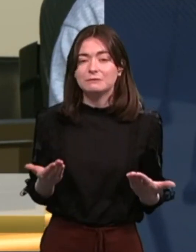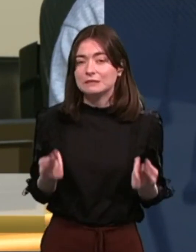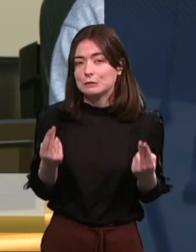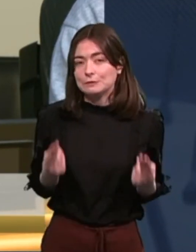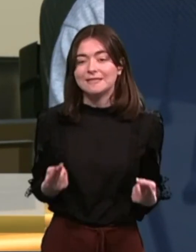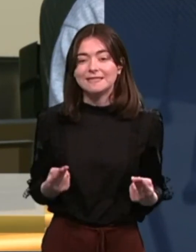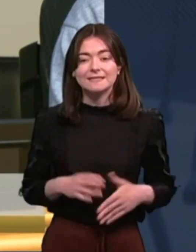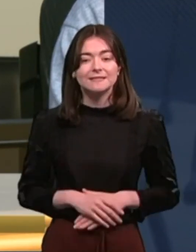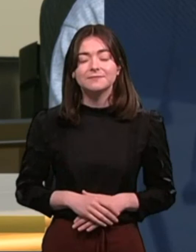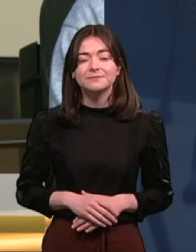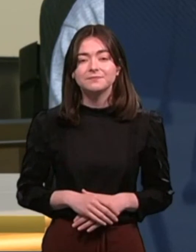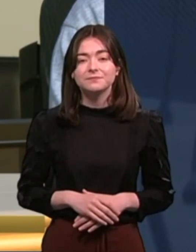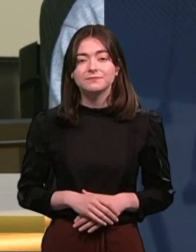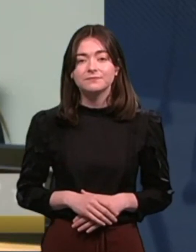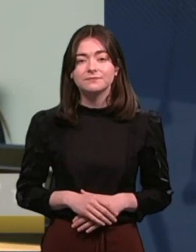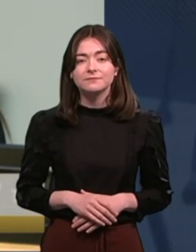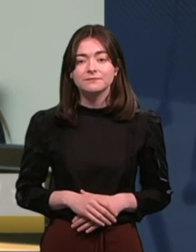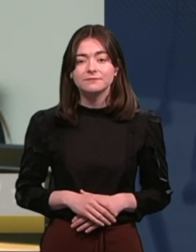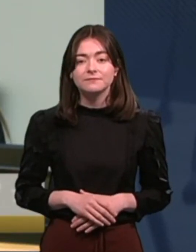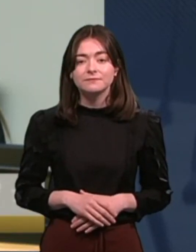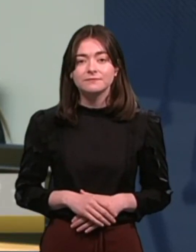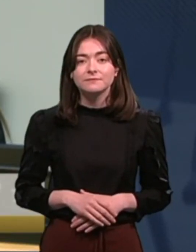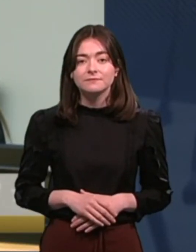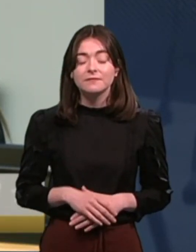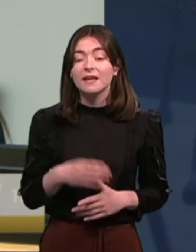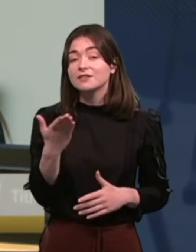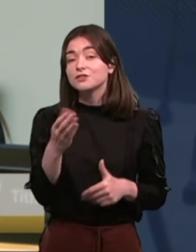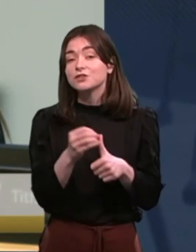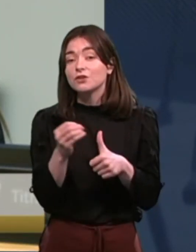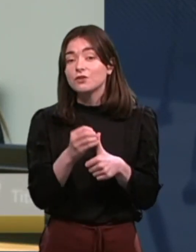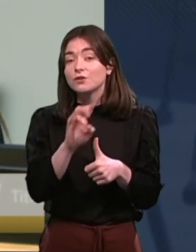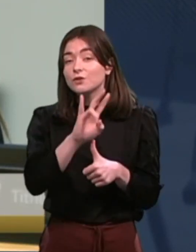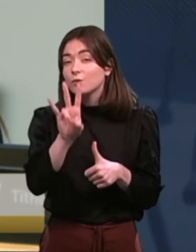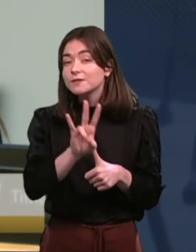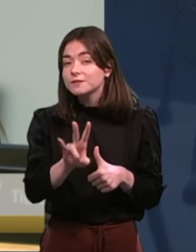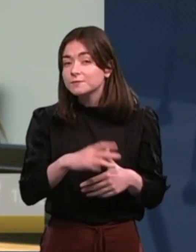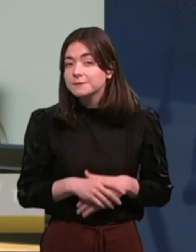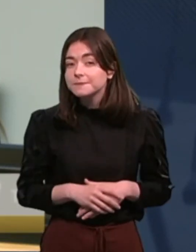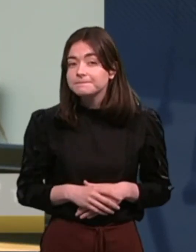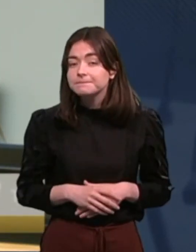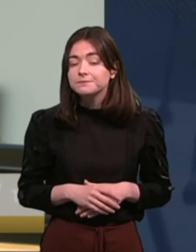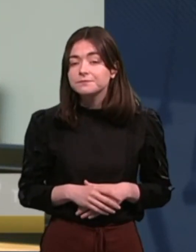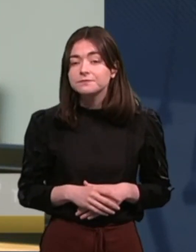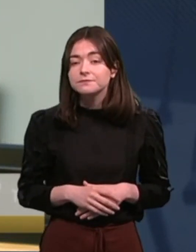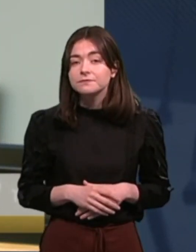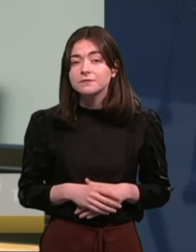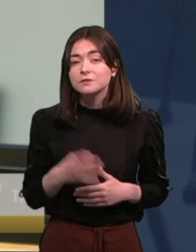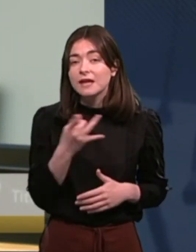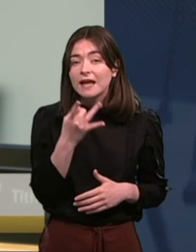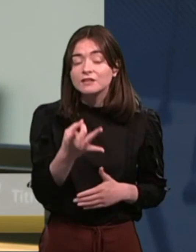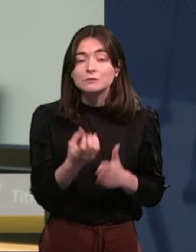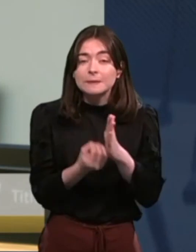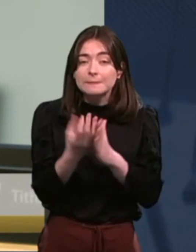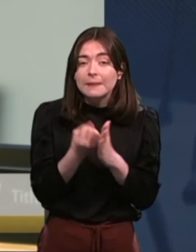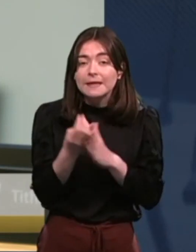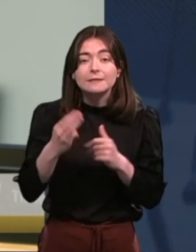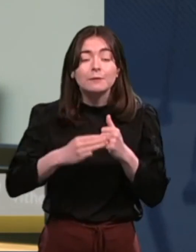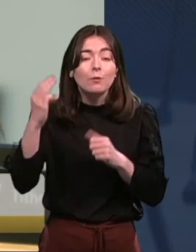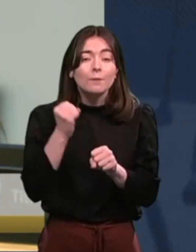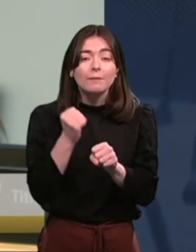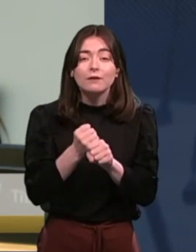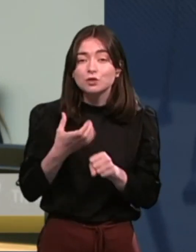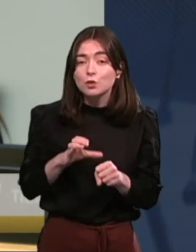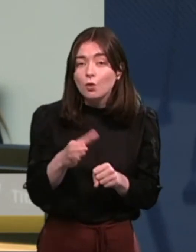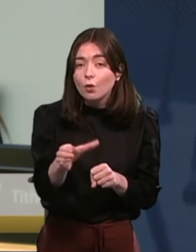really need it. Okay. And your other question, I'm sorry, what? I was just going to ask you to elaborate a bit on the course and